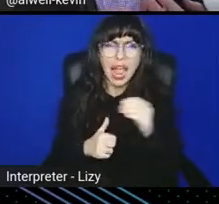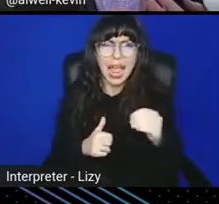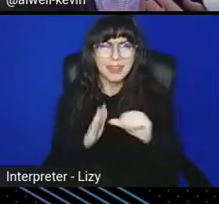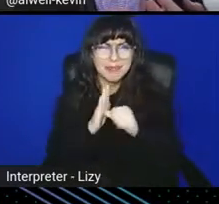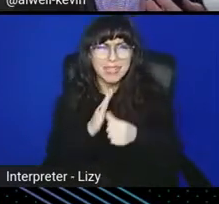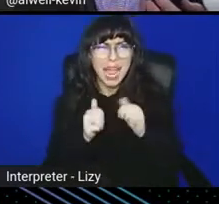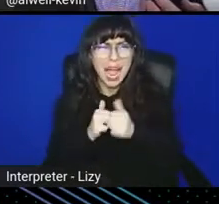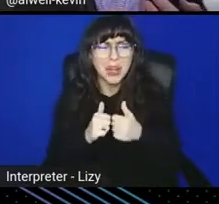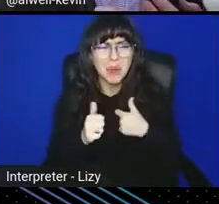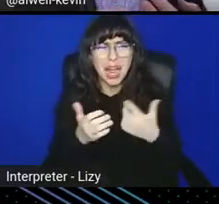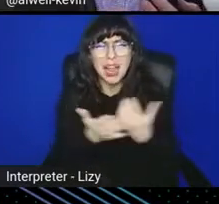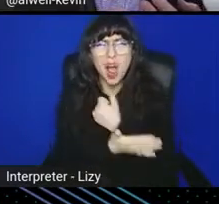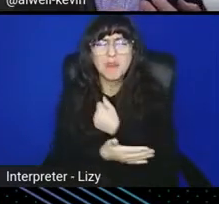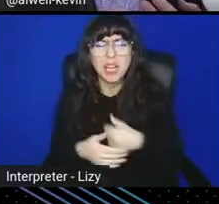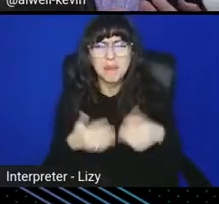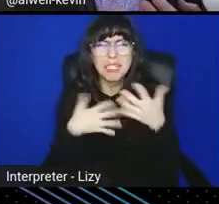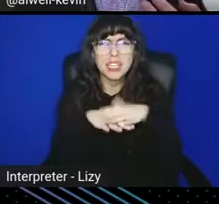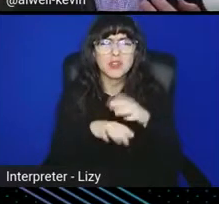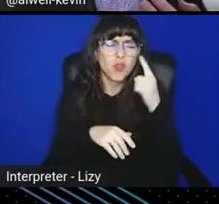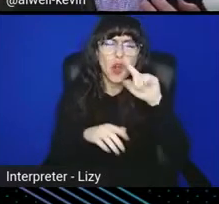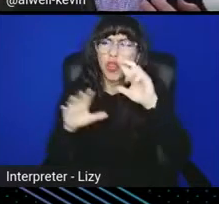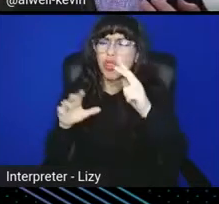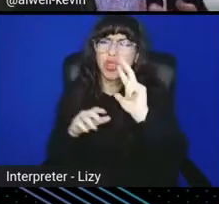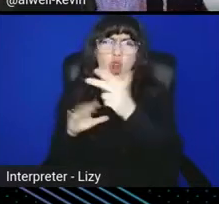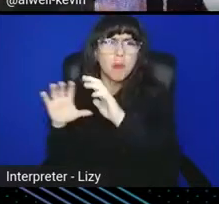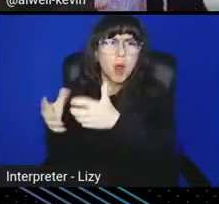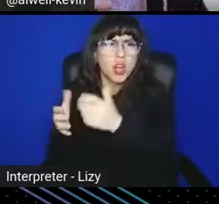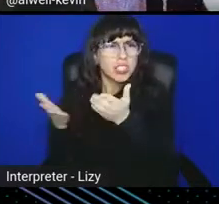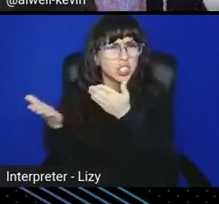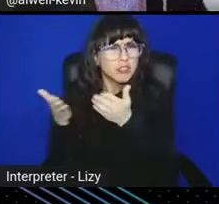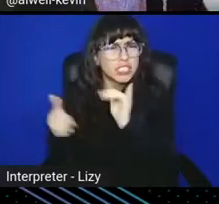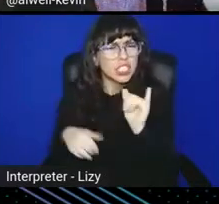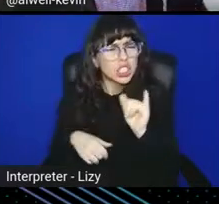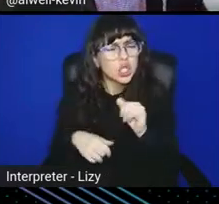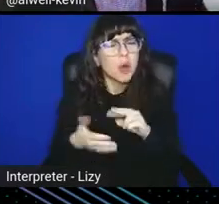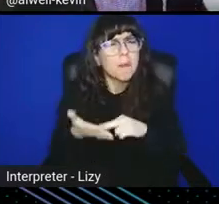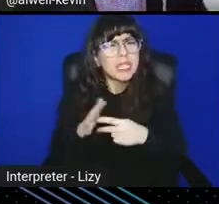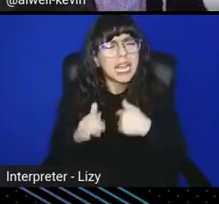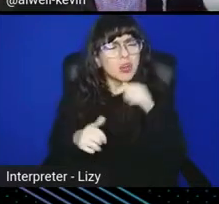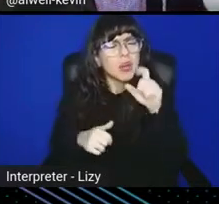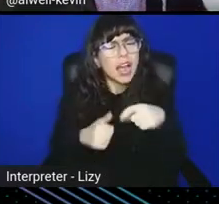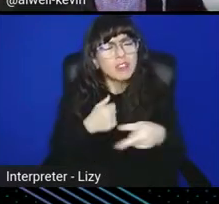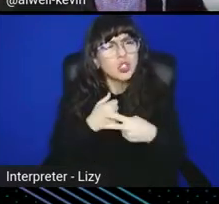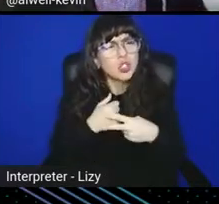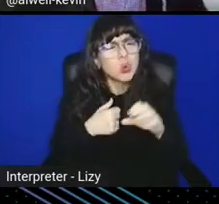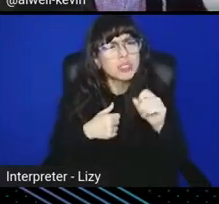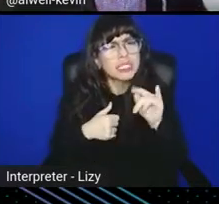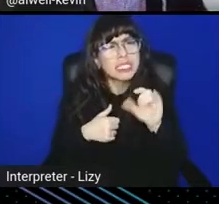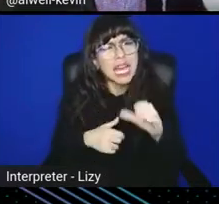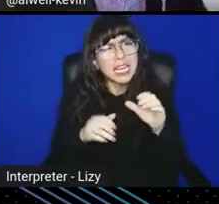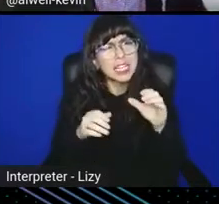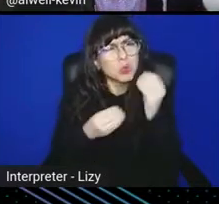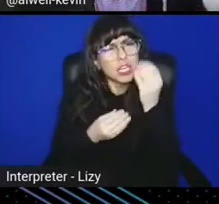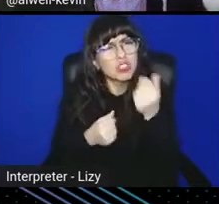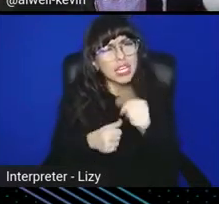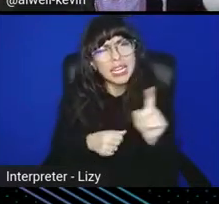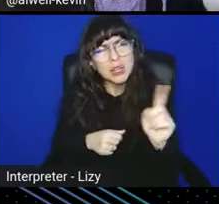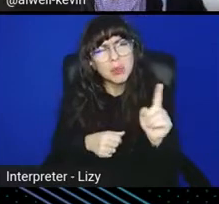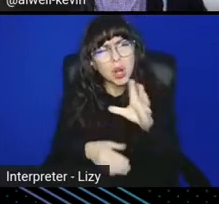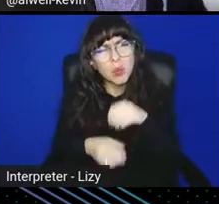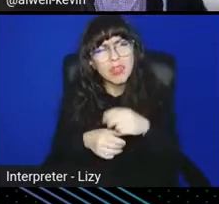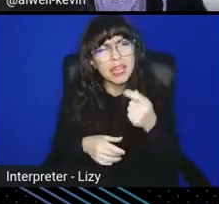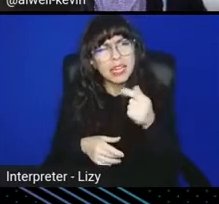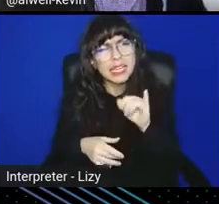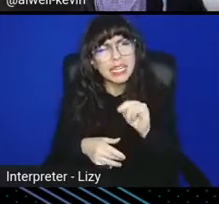optimize my integration with third-party services such that I don't need to store static credentials anywhere inside of